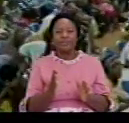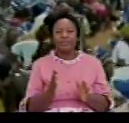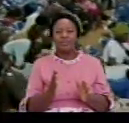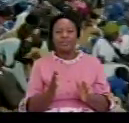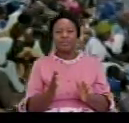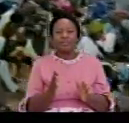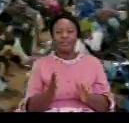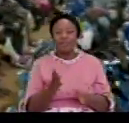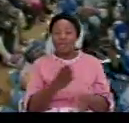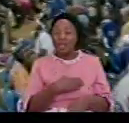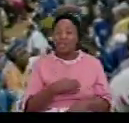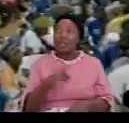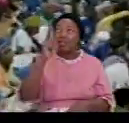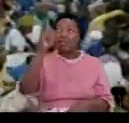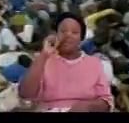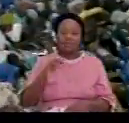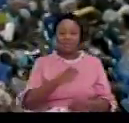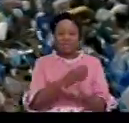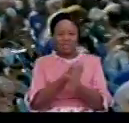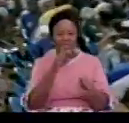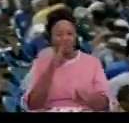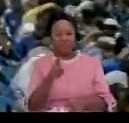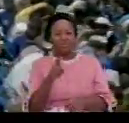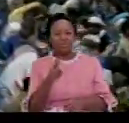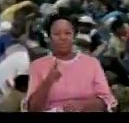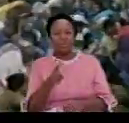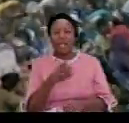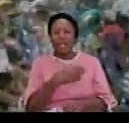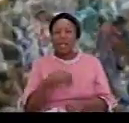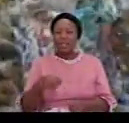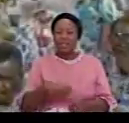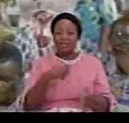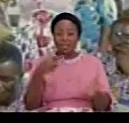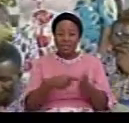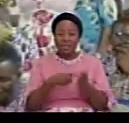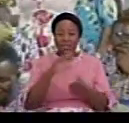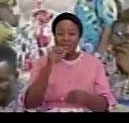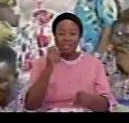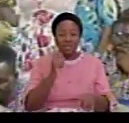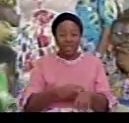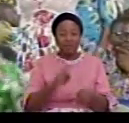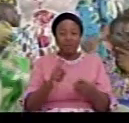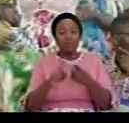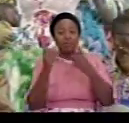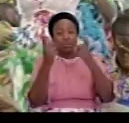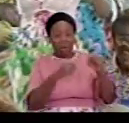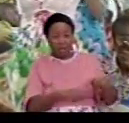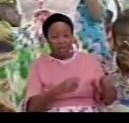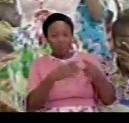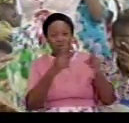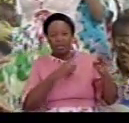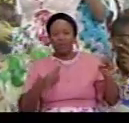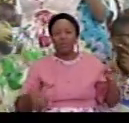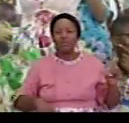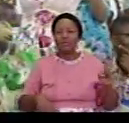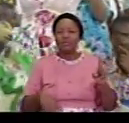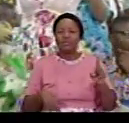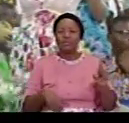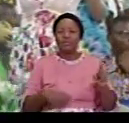And he will redeem you. And this is the time to come to the Lord.